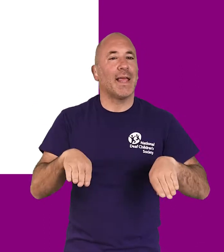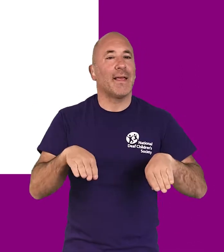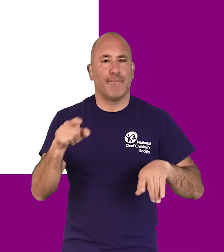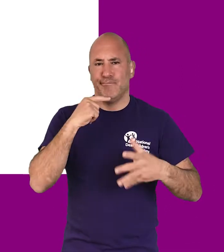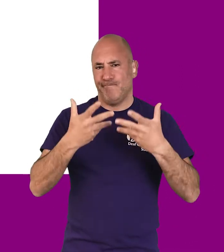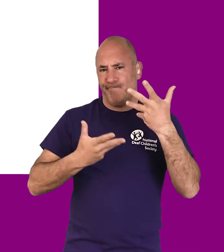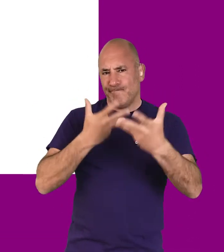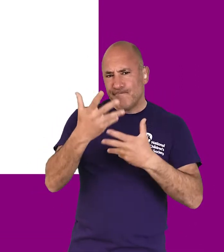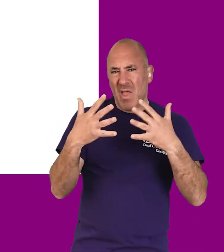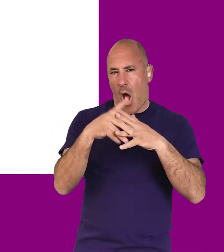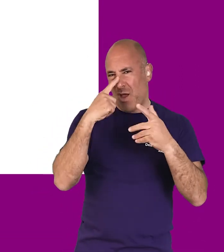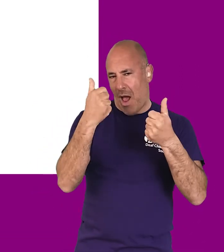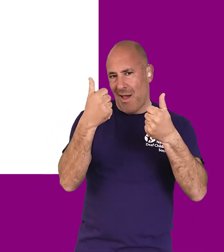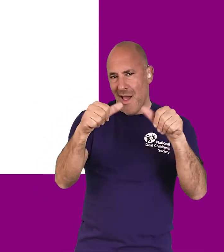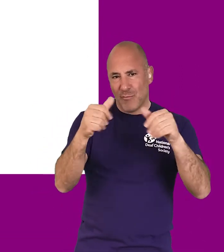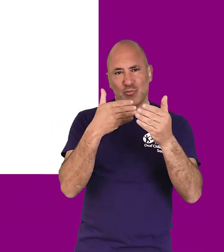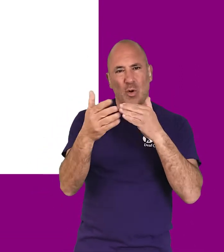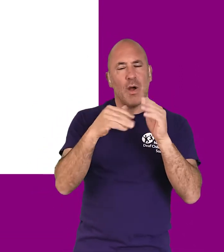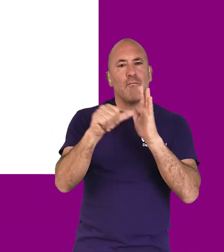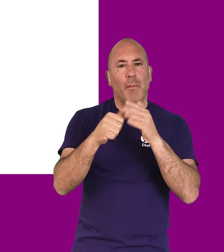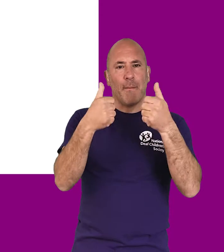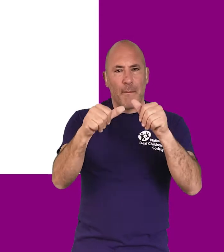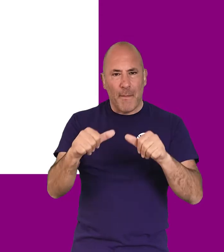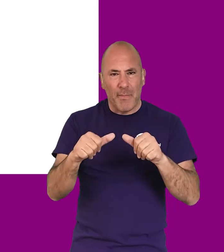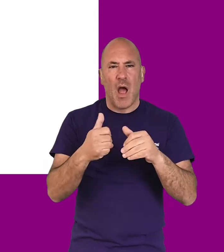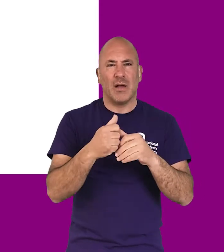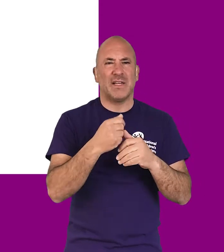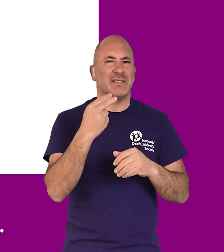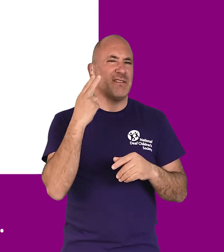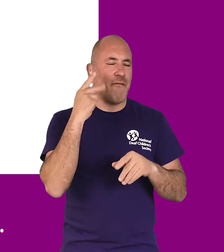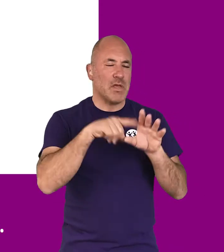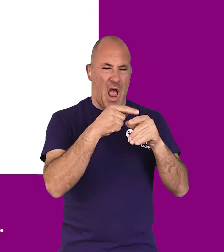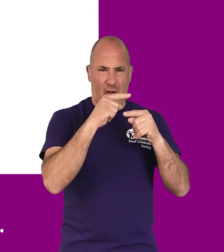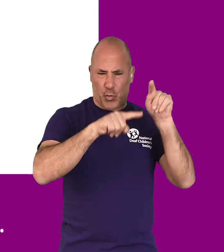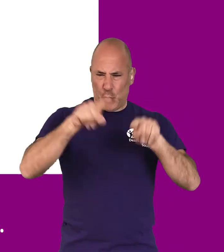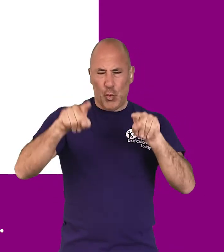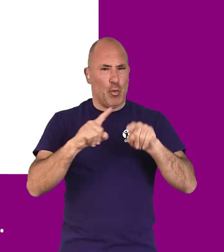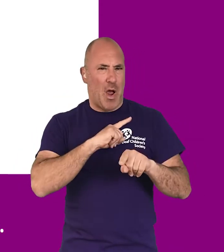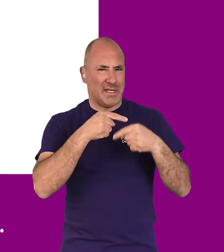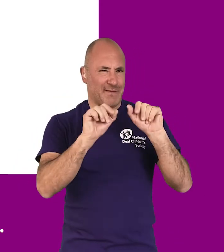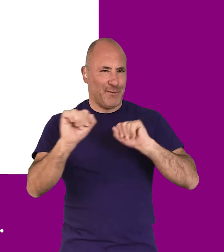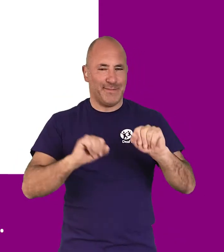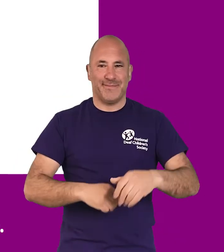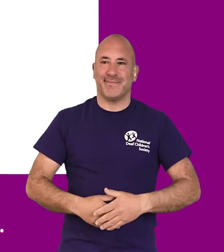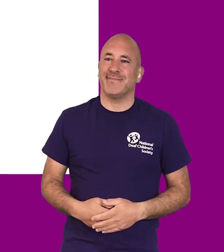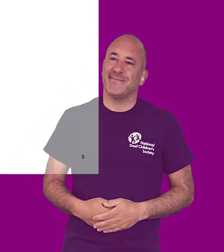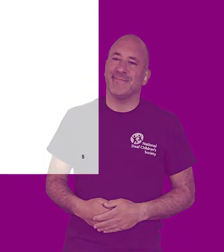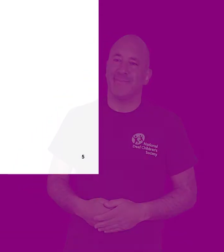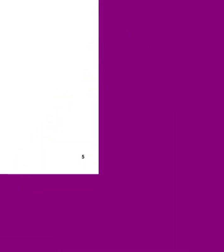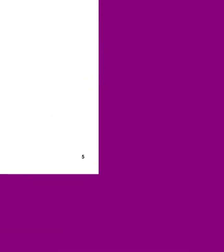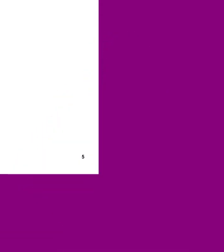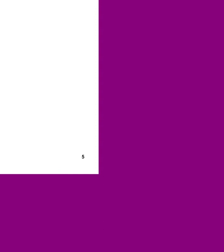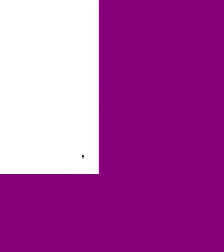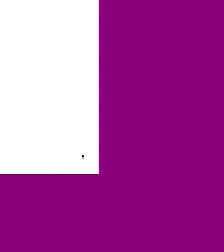to Natalie to start talking about some of the solutions and how they can vary between different deaf young people.